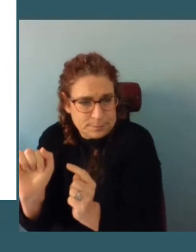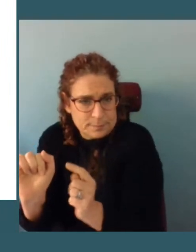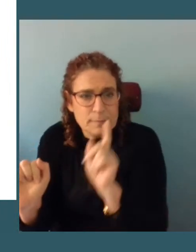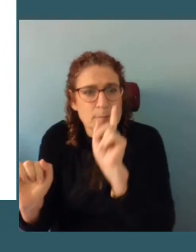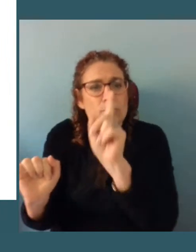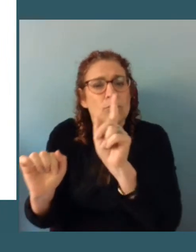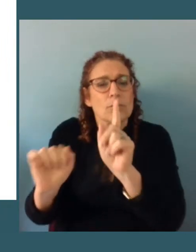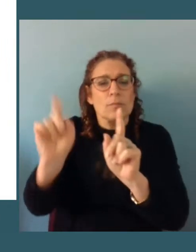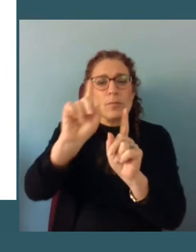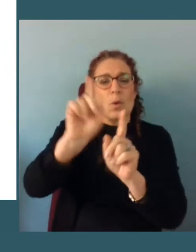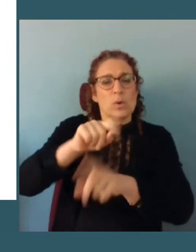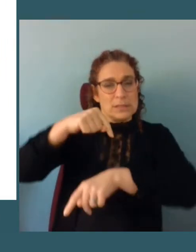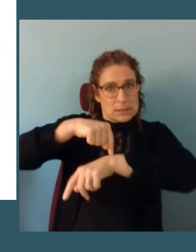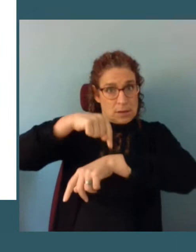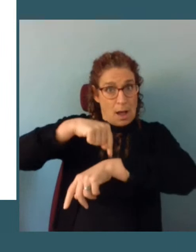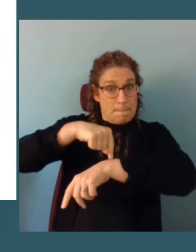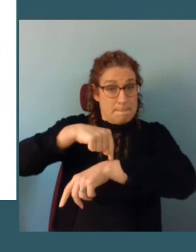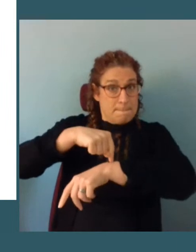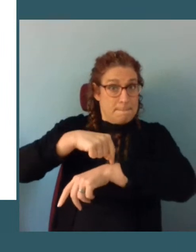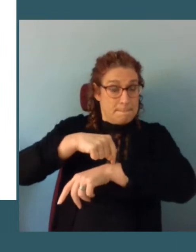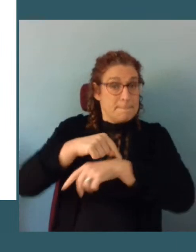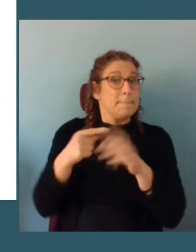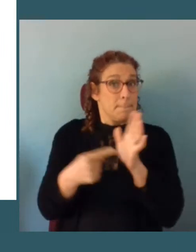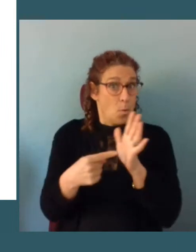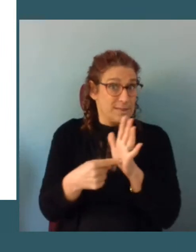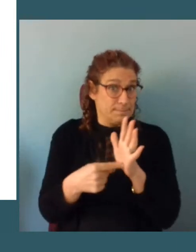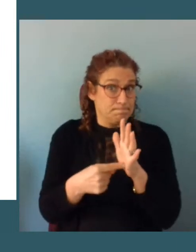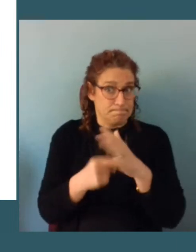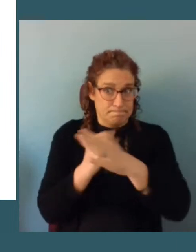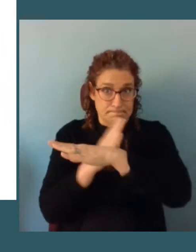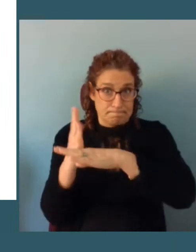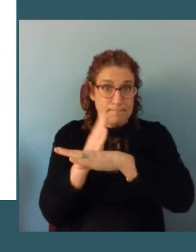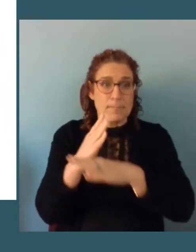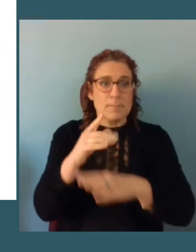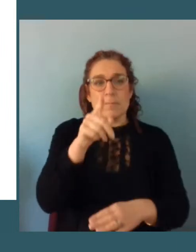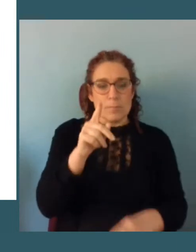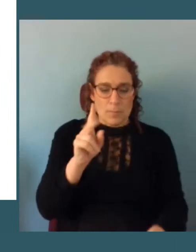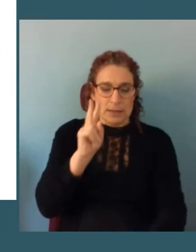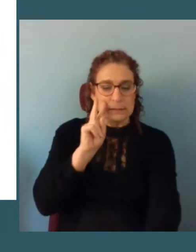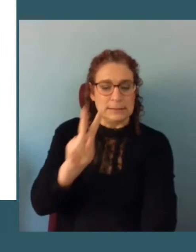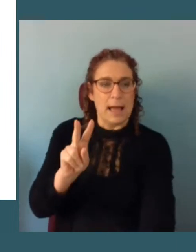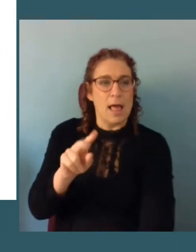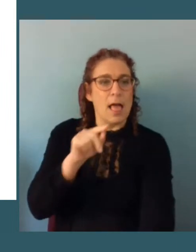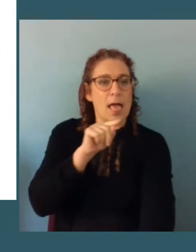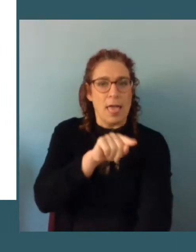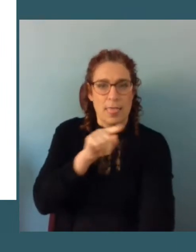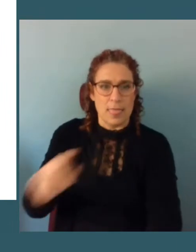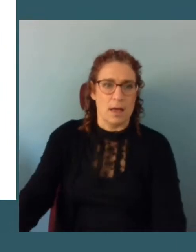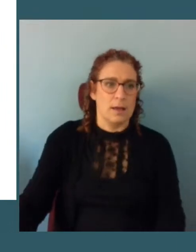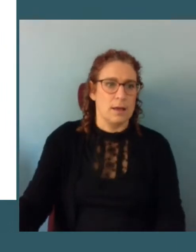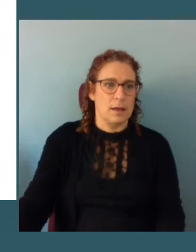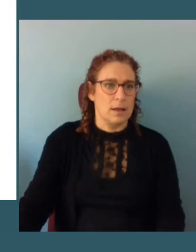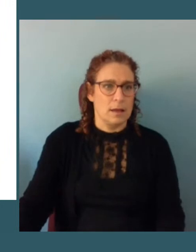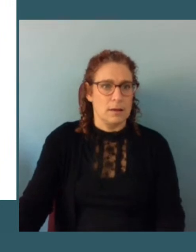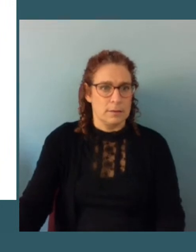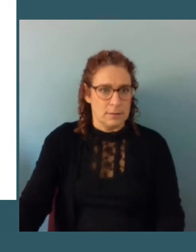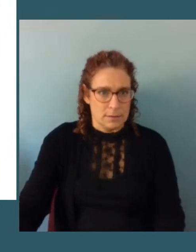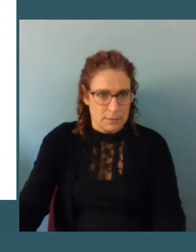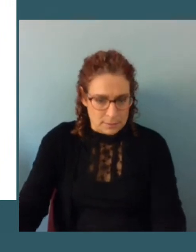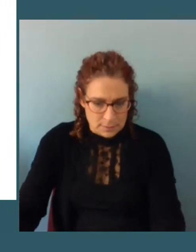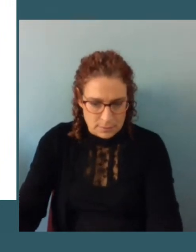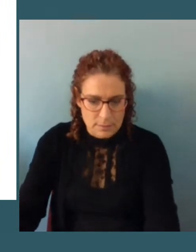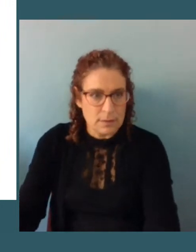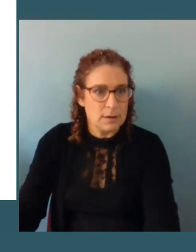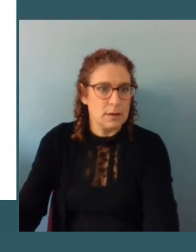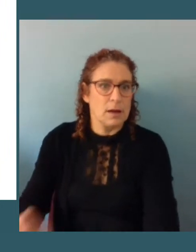these scientists suggest. And it appears that there's a circadian rhythm in the